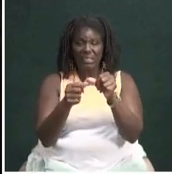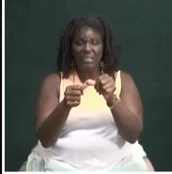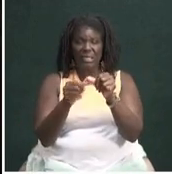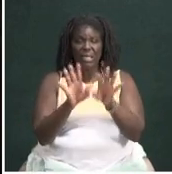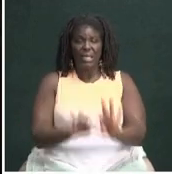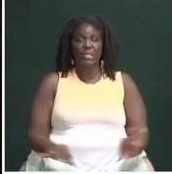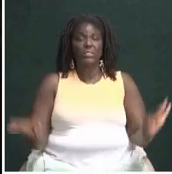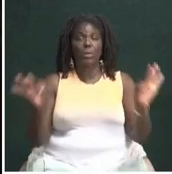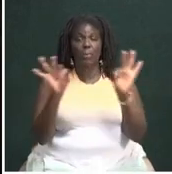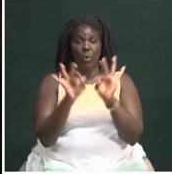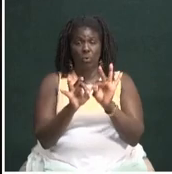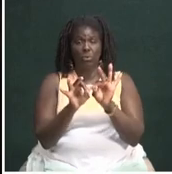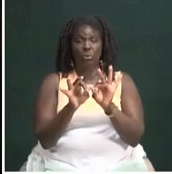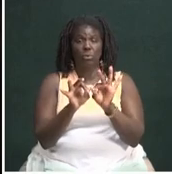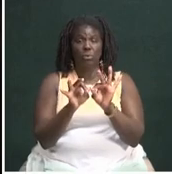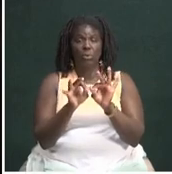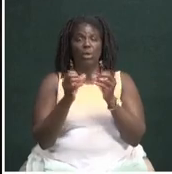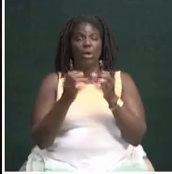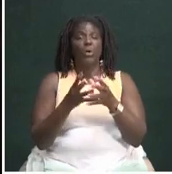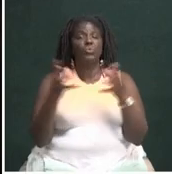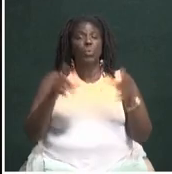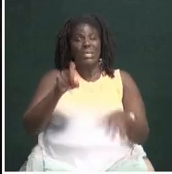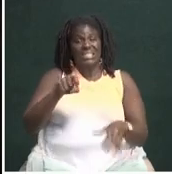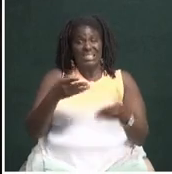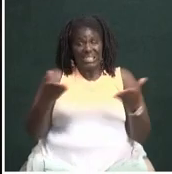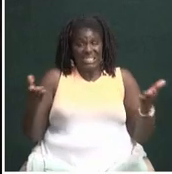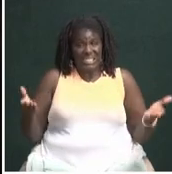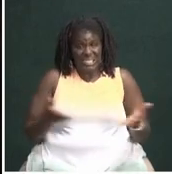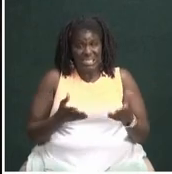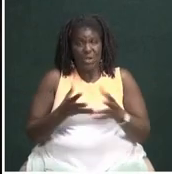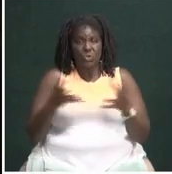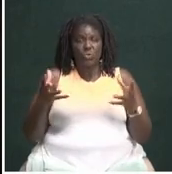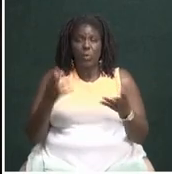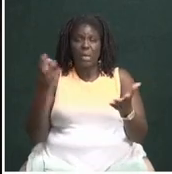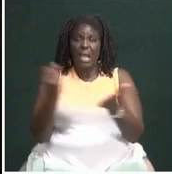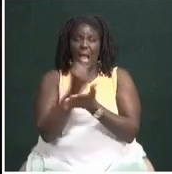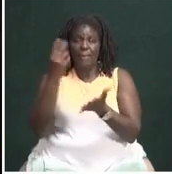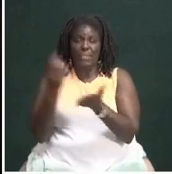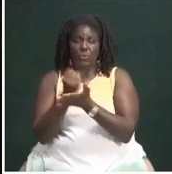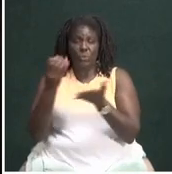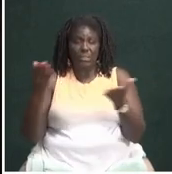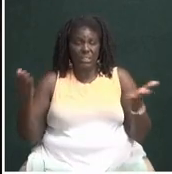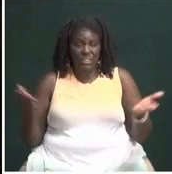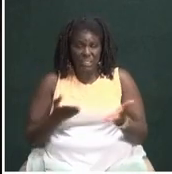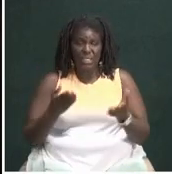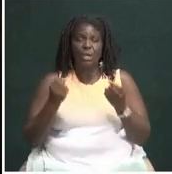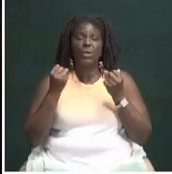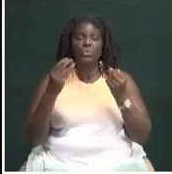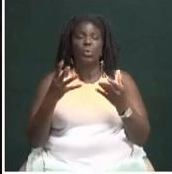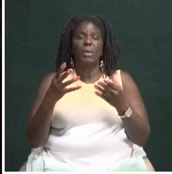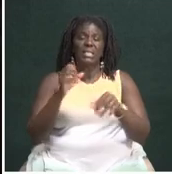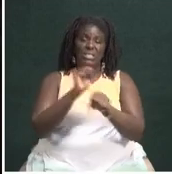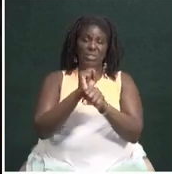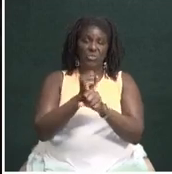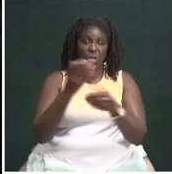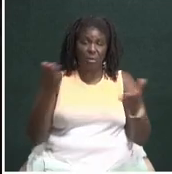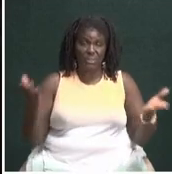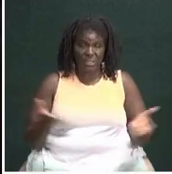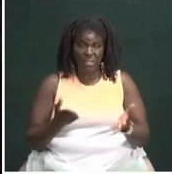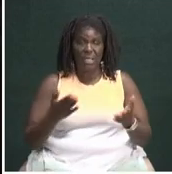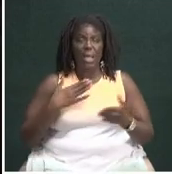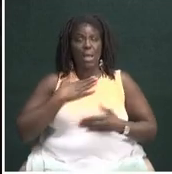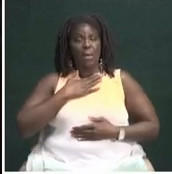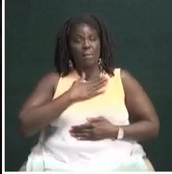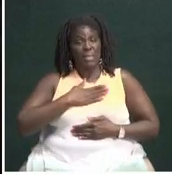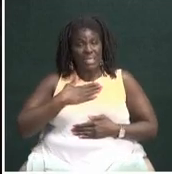really important. There is so much need here. There's so much opportunity here. There are so many jobs here. Please